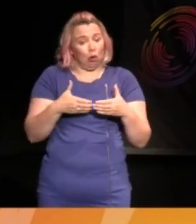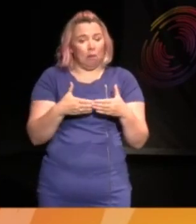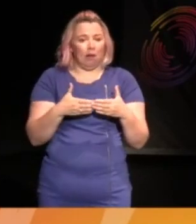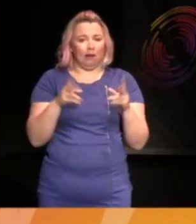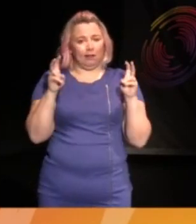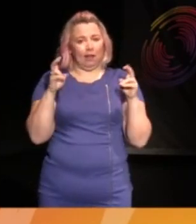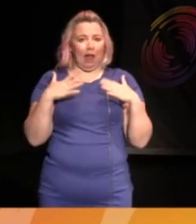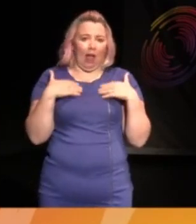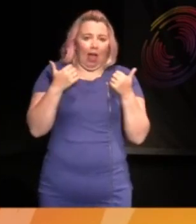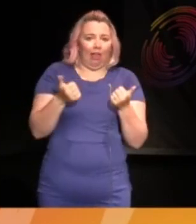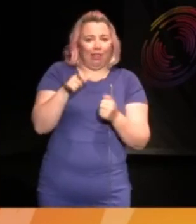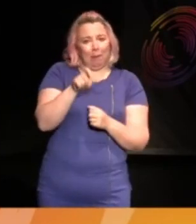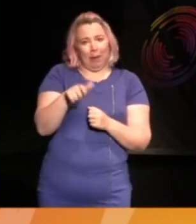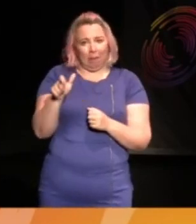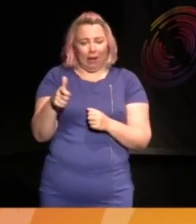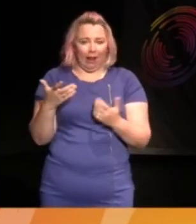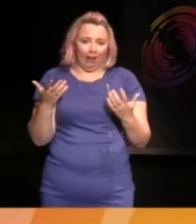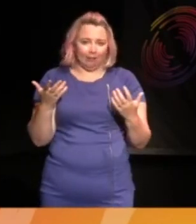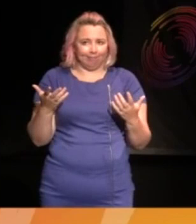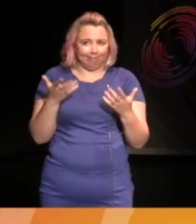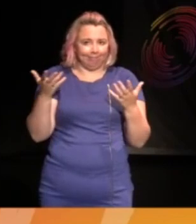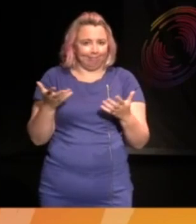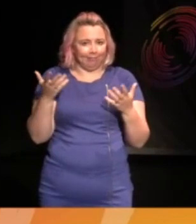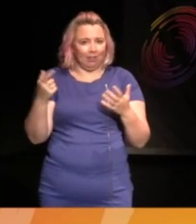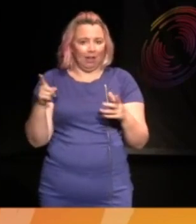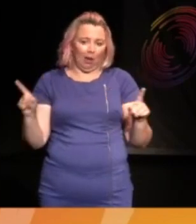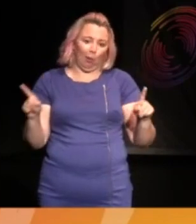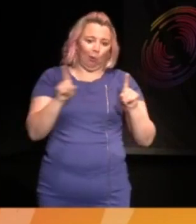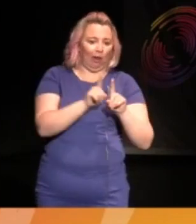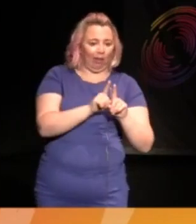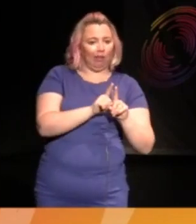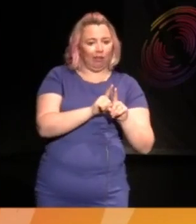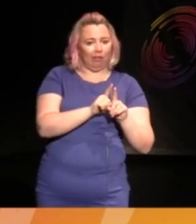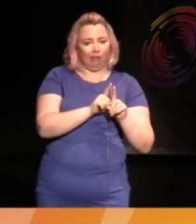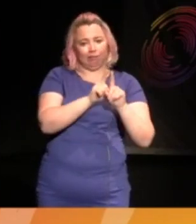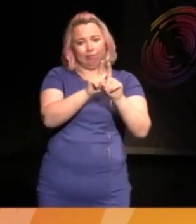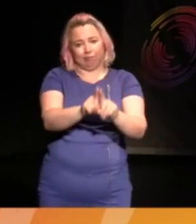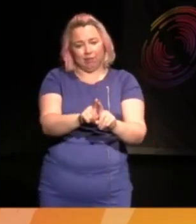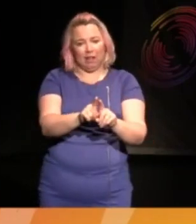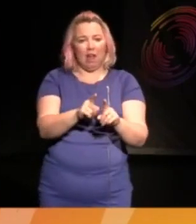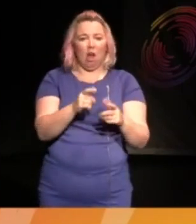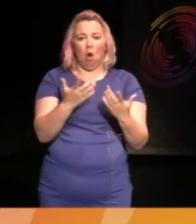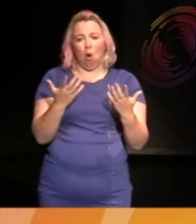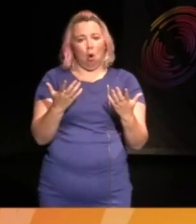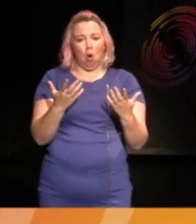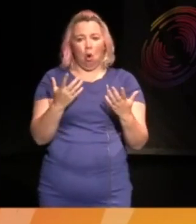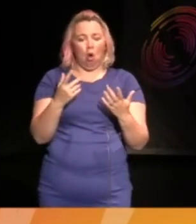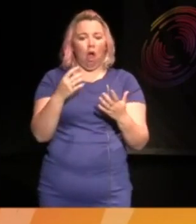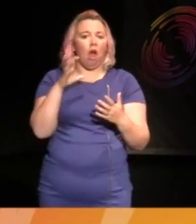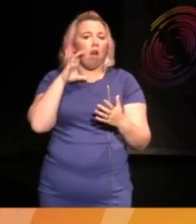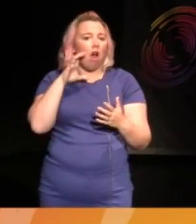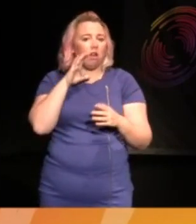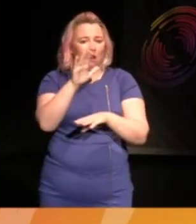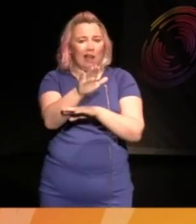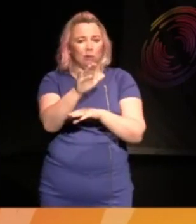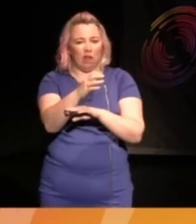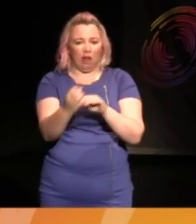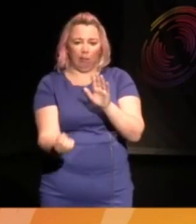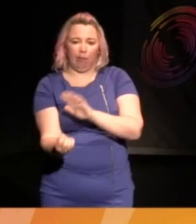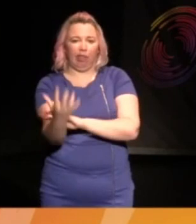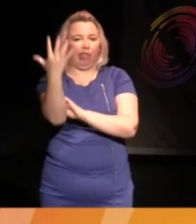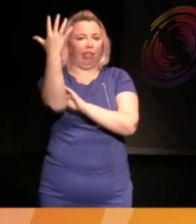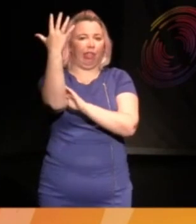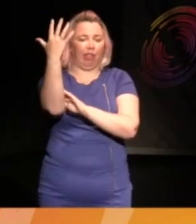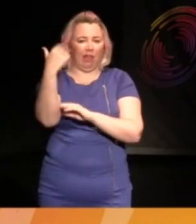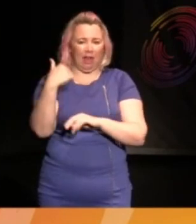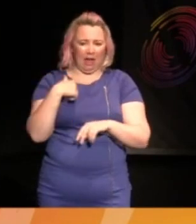people who go and clear overgrown gardens in my neighbourhood, because I can